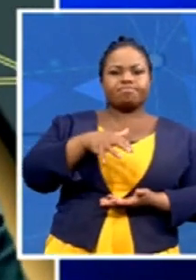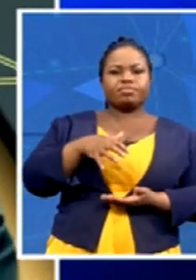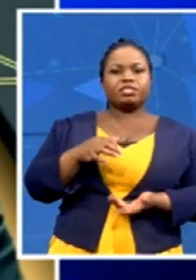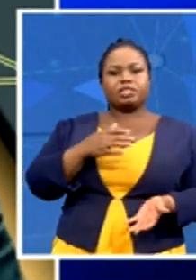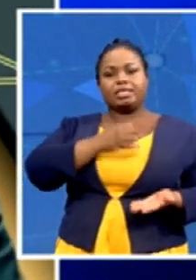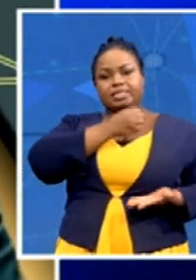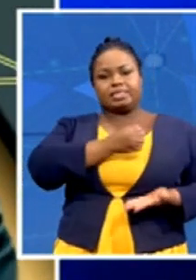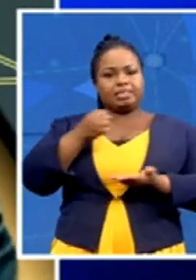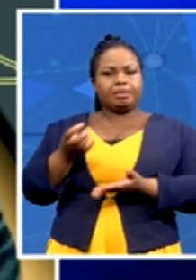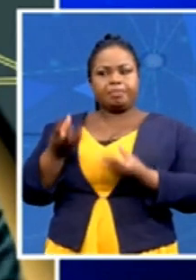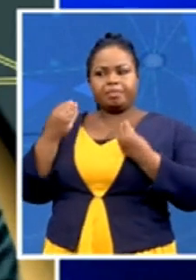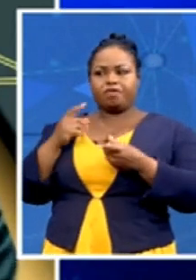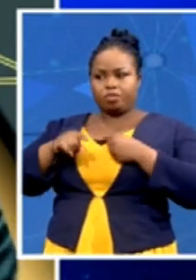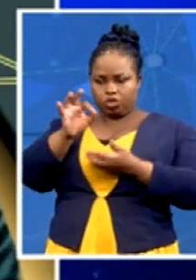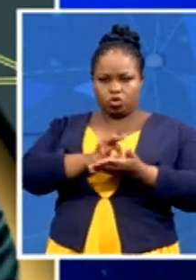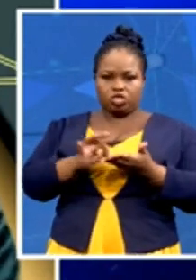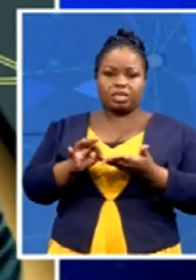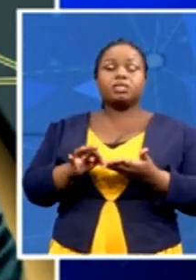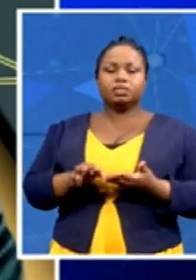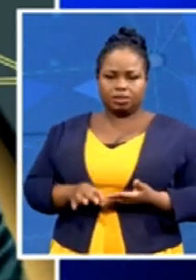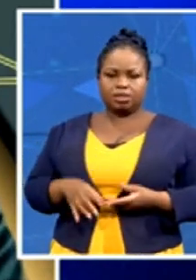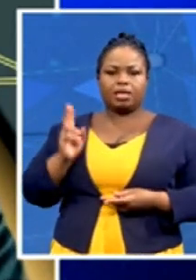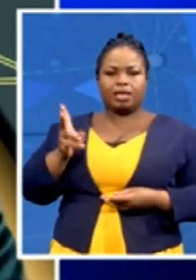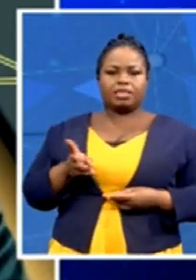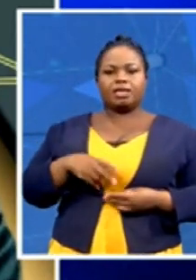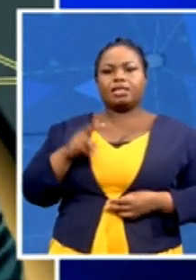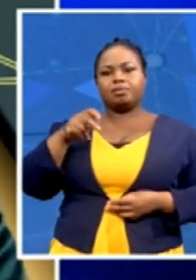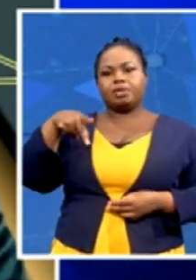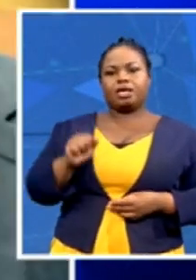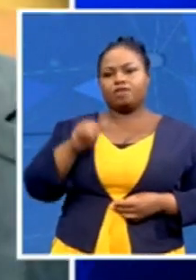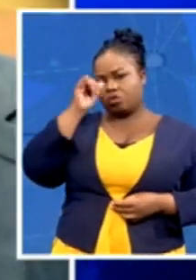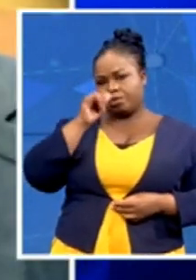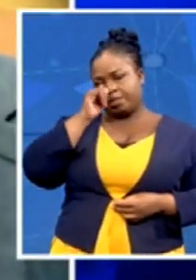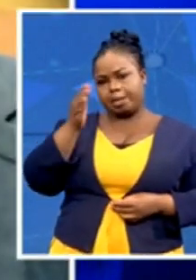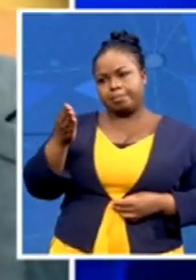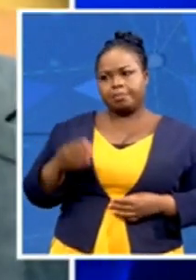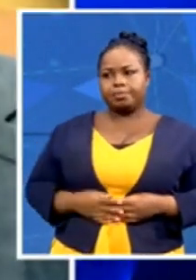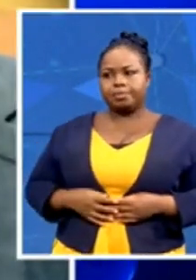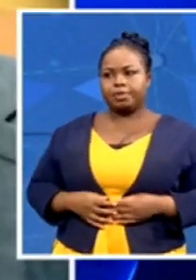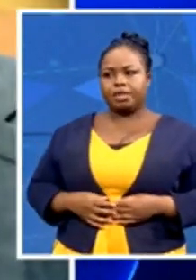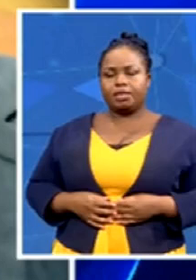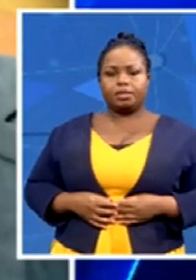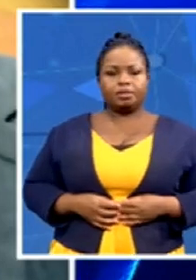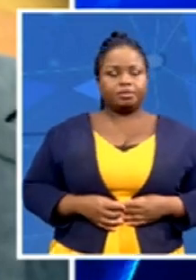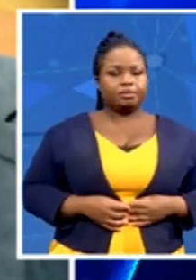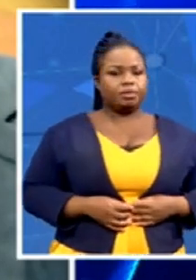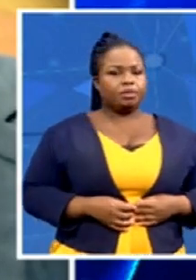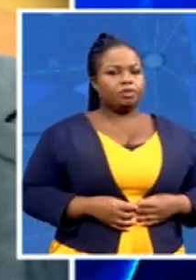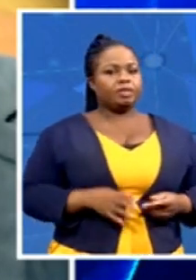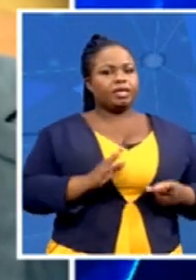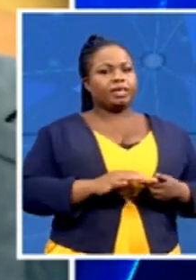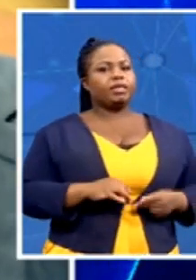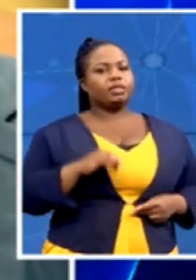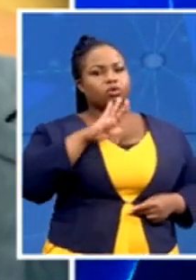also referred the matter to the NPA for criminality. So the recommendation is that the monies that he was accused